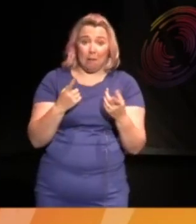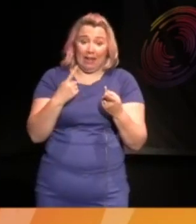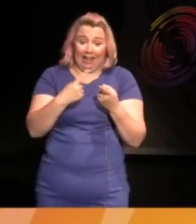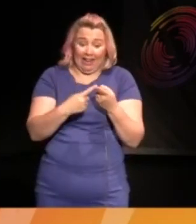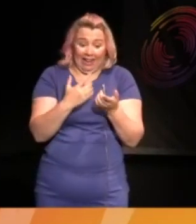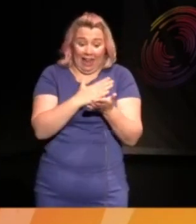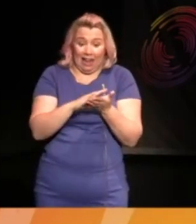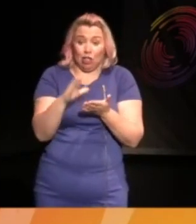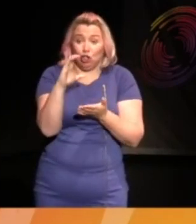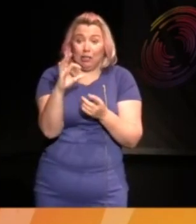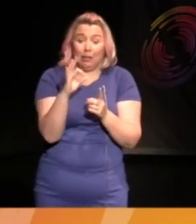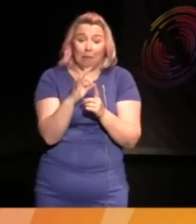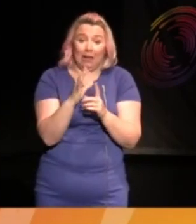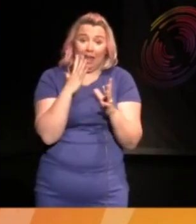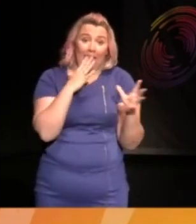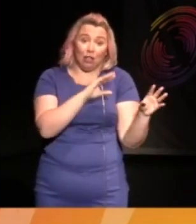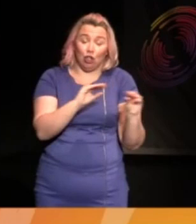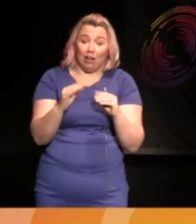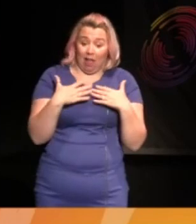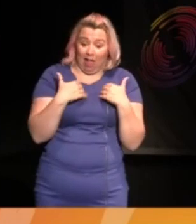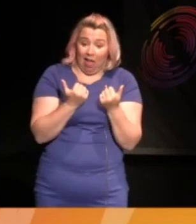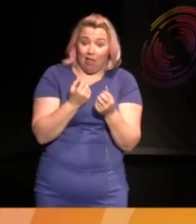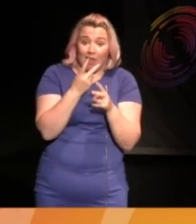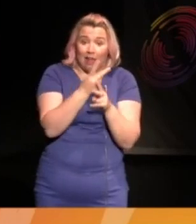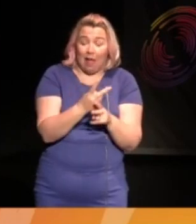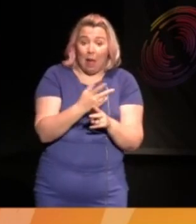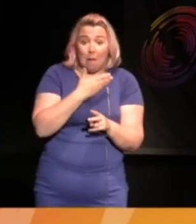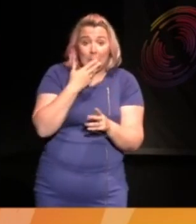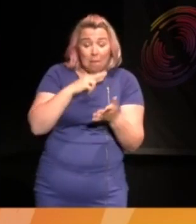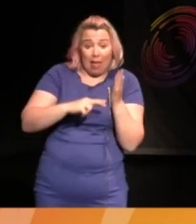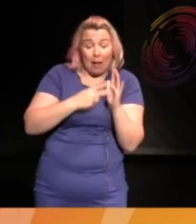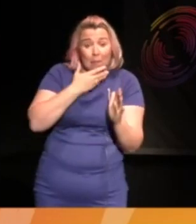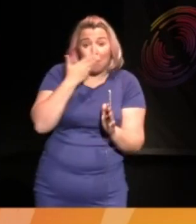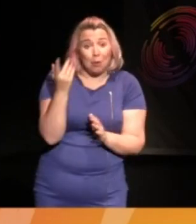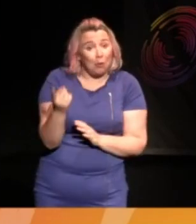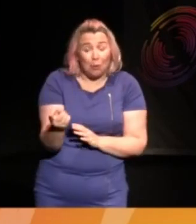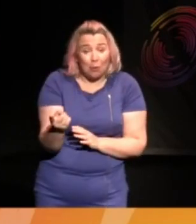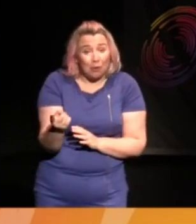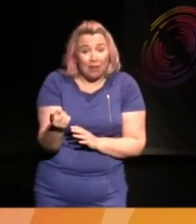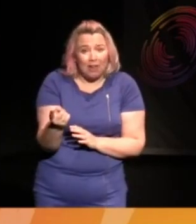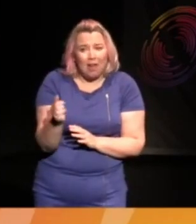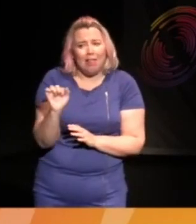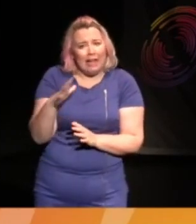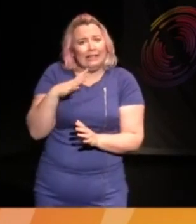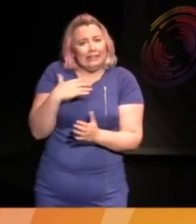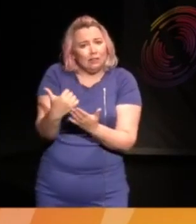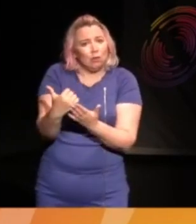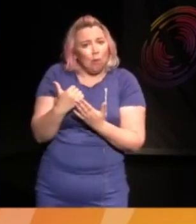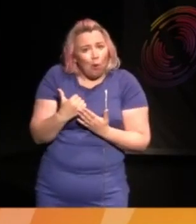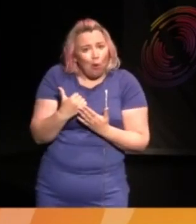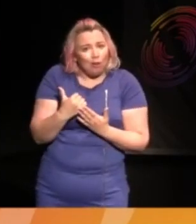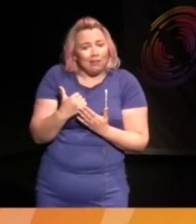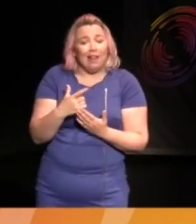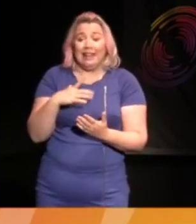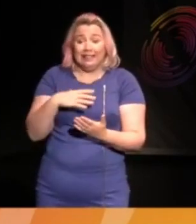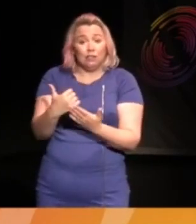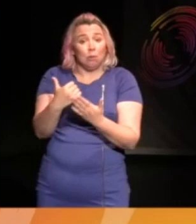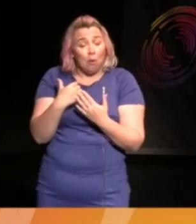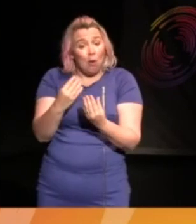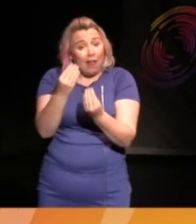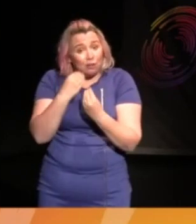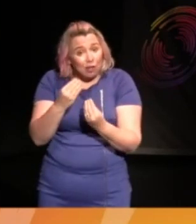another minefield for young people. So for me, it's about bringing young people into these